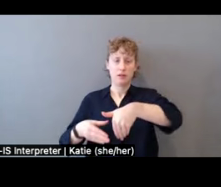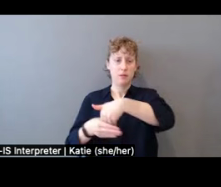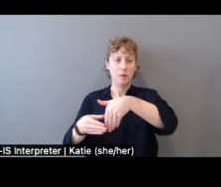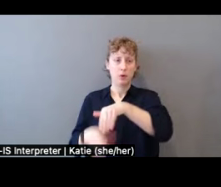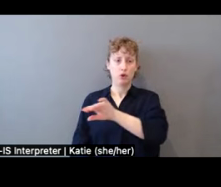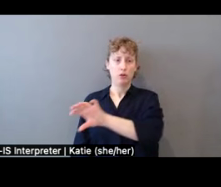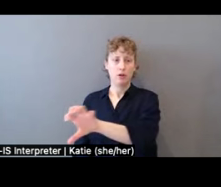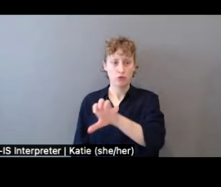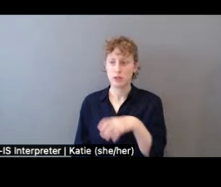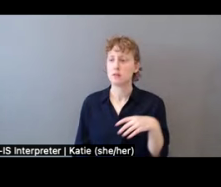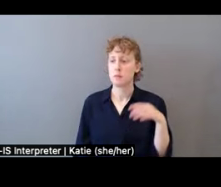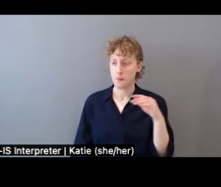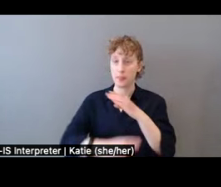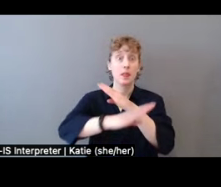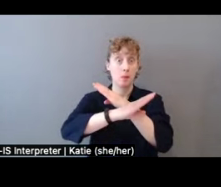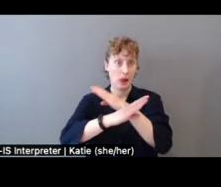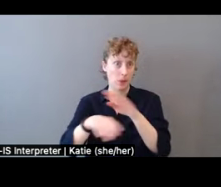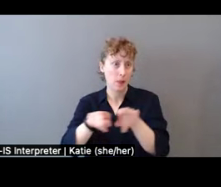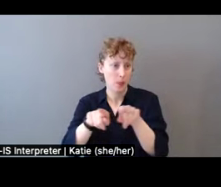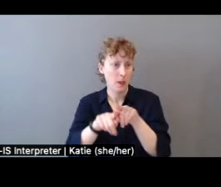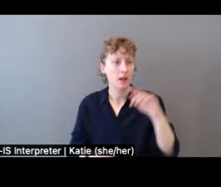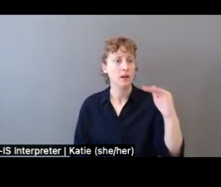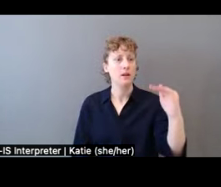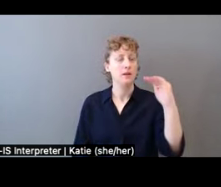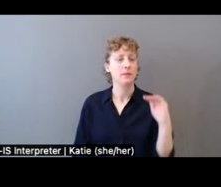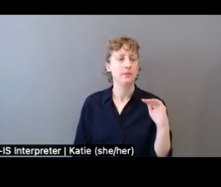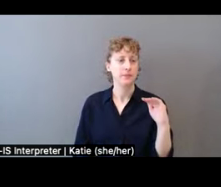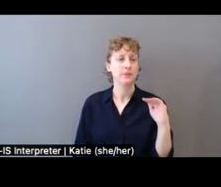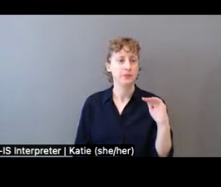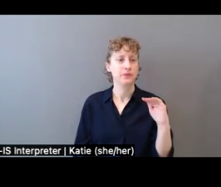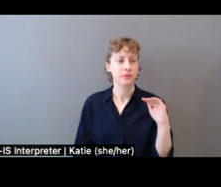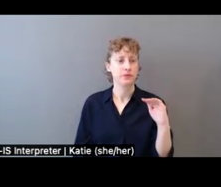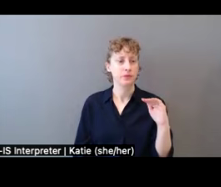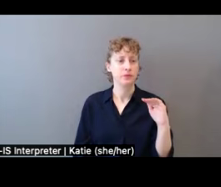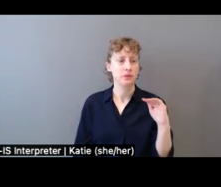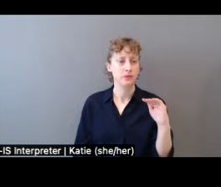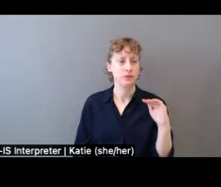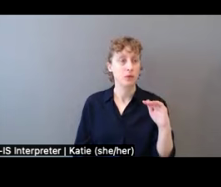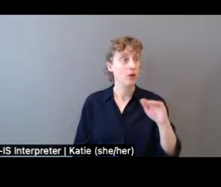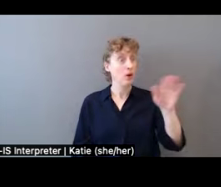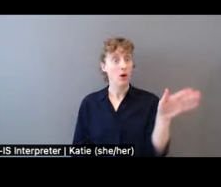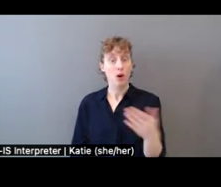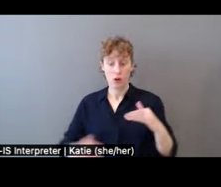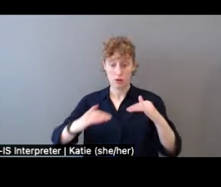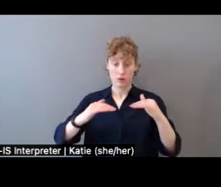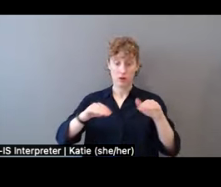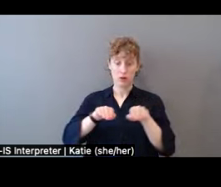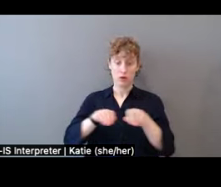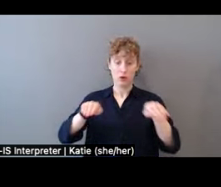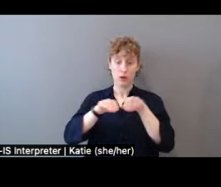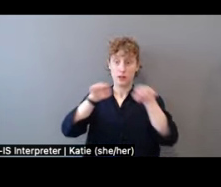a program that aims to empower youth-led initiatives. So all organizations that apply to